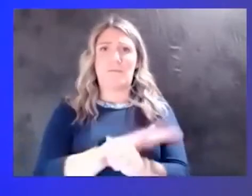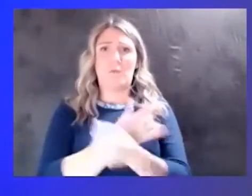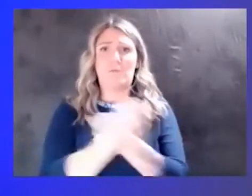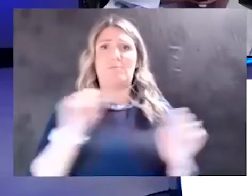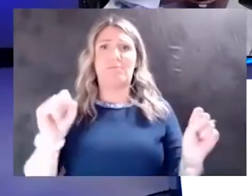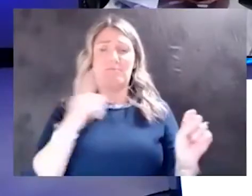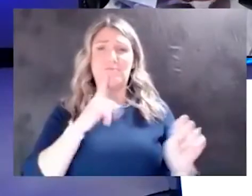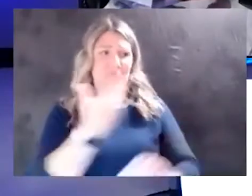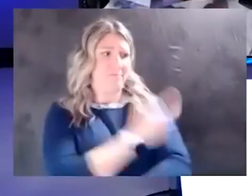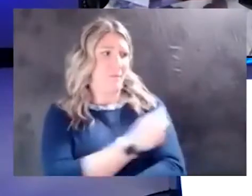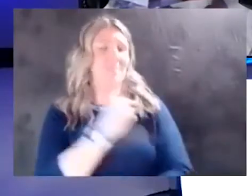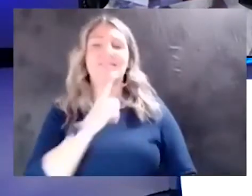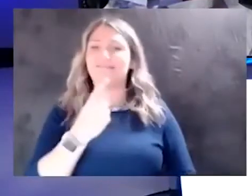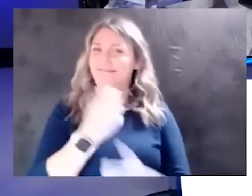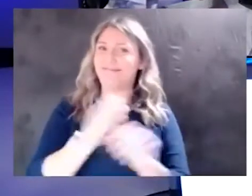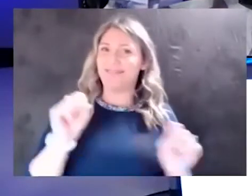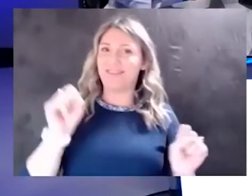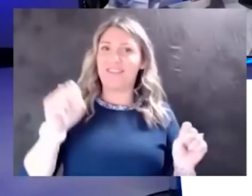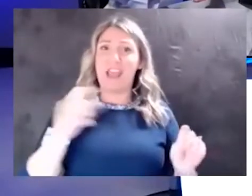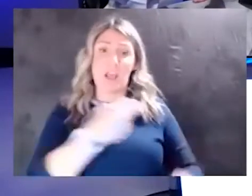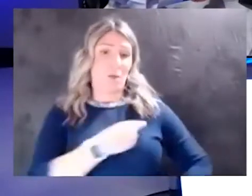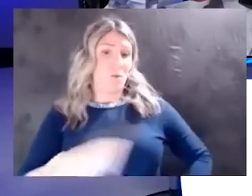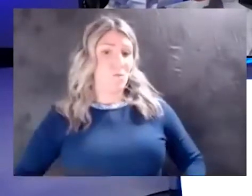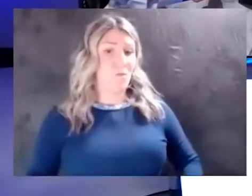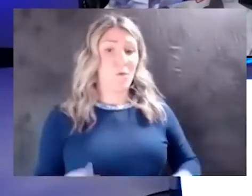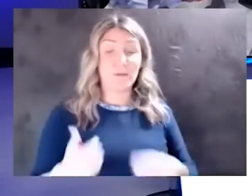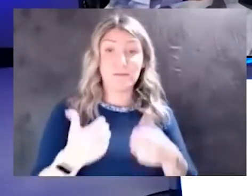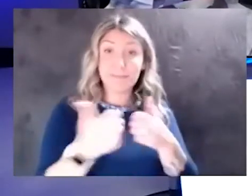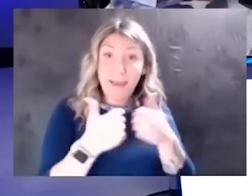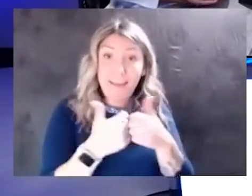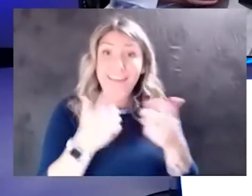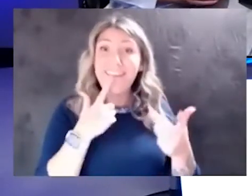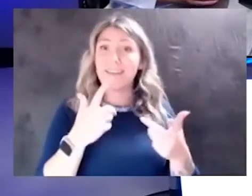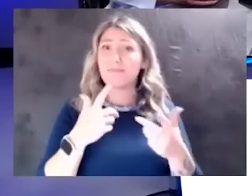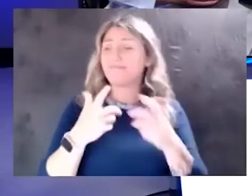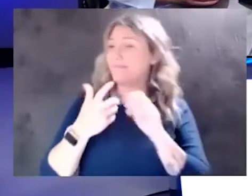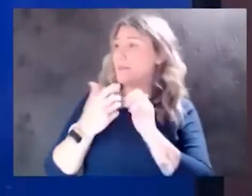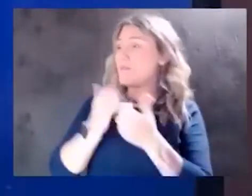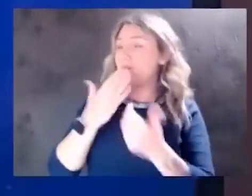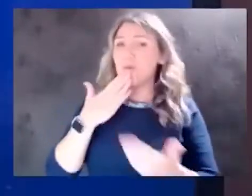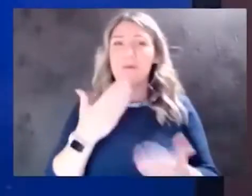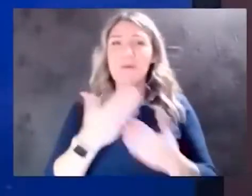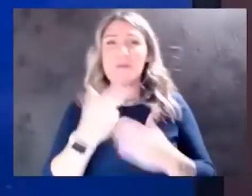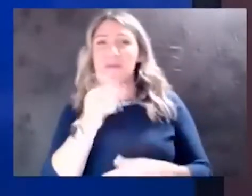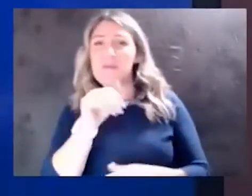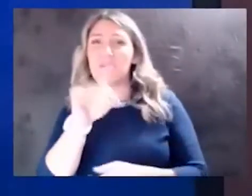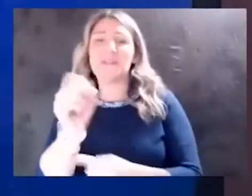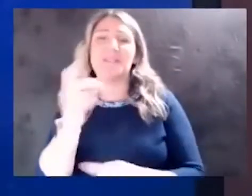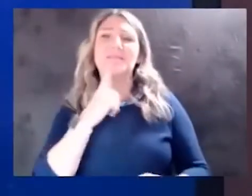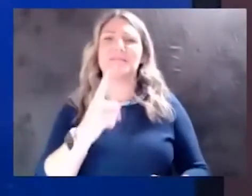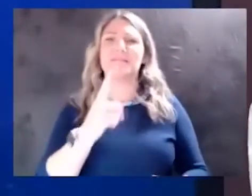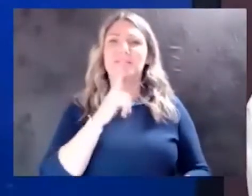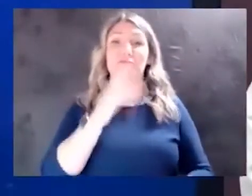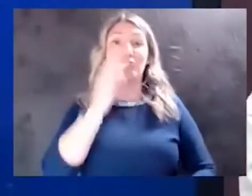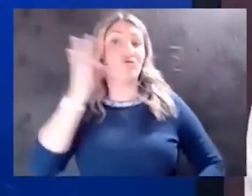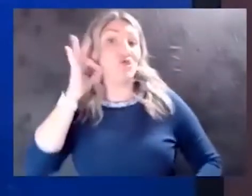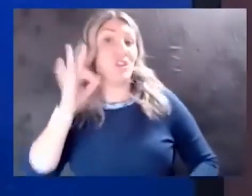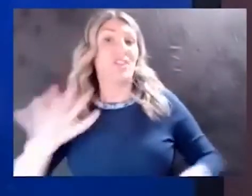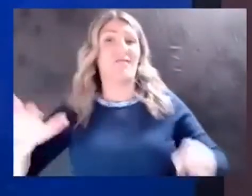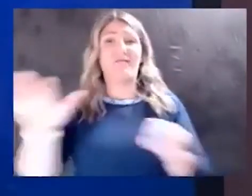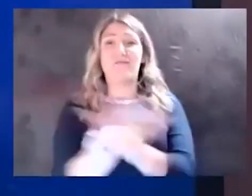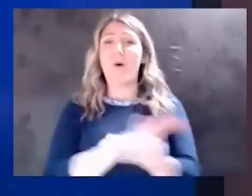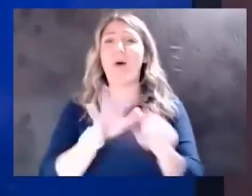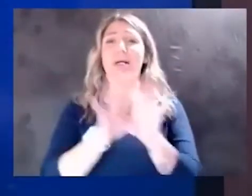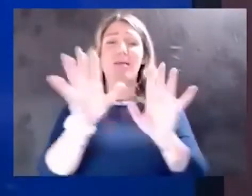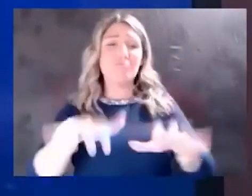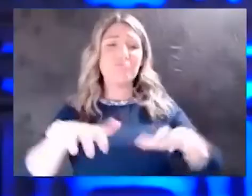you what, Royals games. Enjoy it. That's right. Sporting, go enjoy it. Chiefs, I'll probably be full throttle when I'm back at Arrowhead Stadium. Just saying.